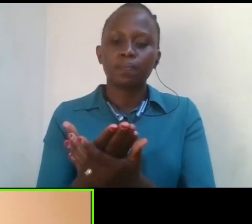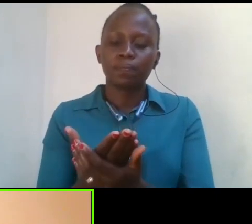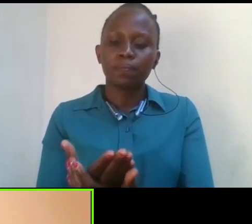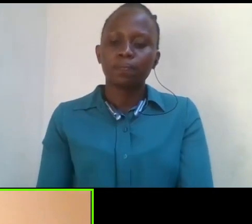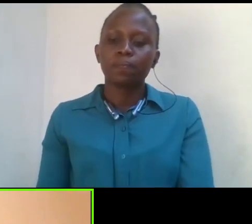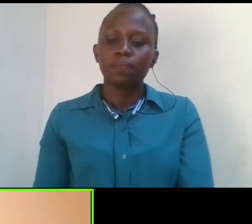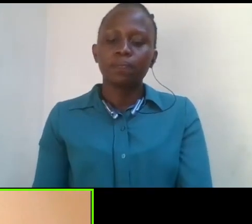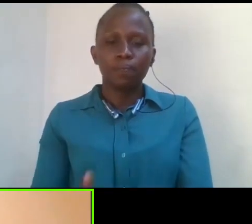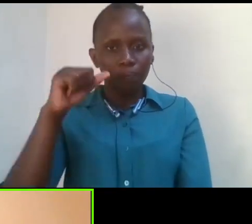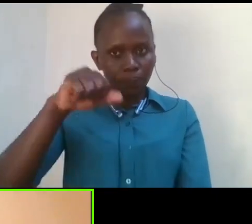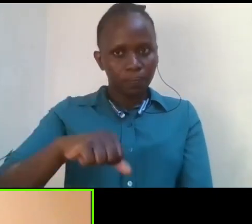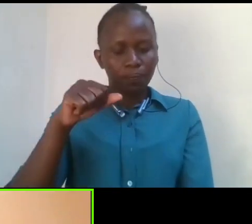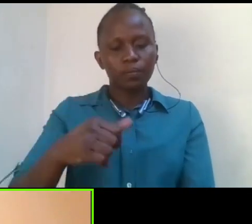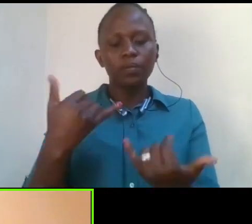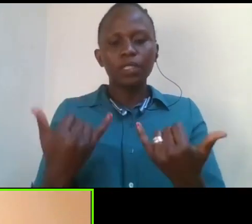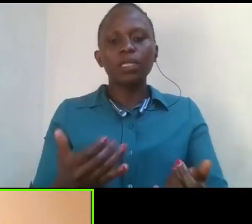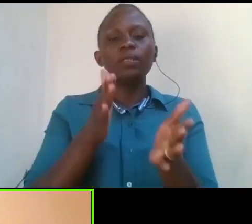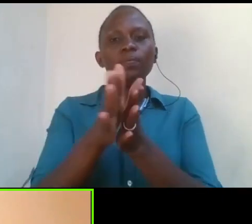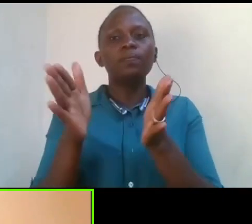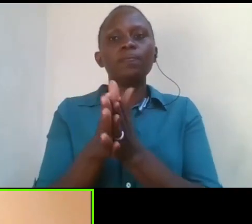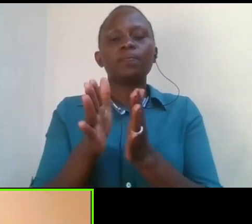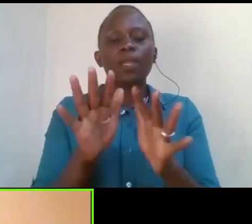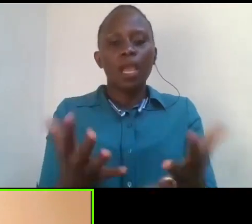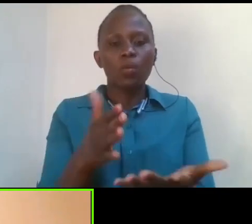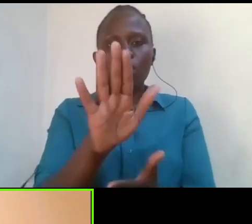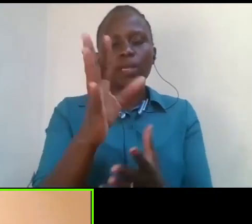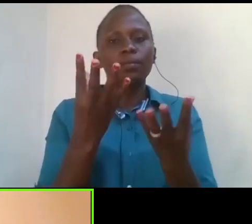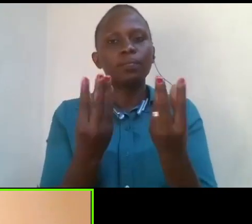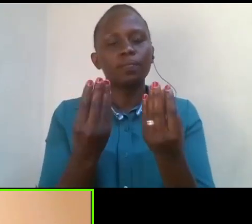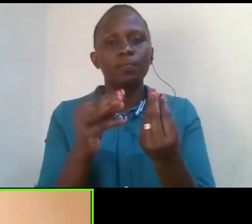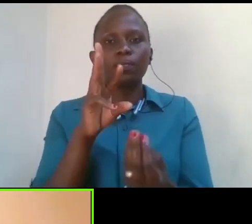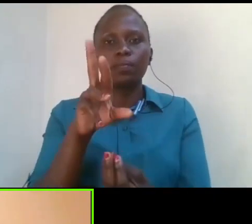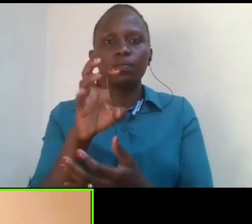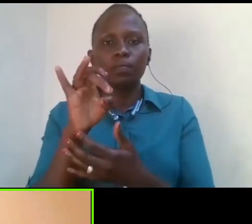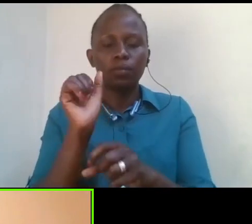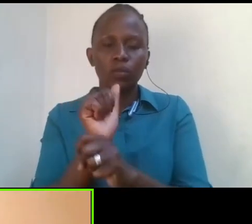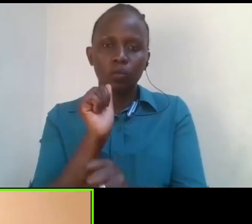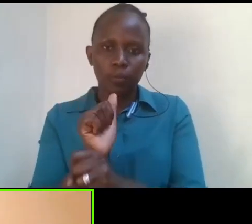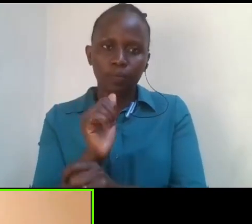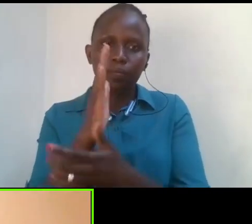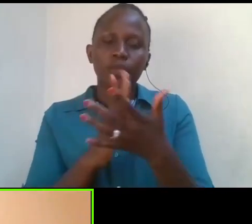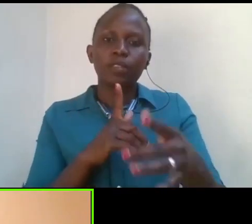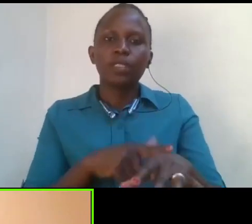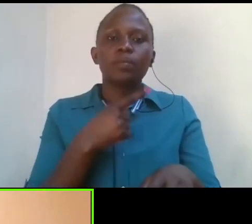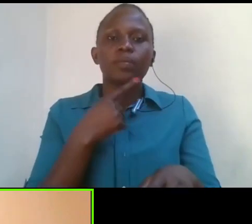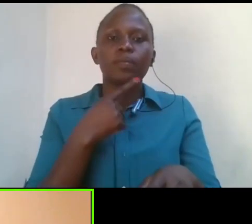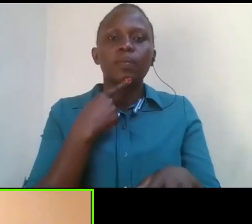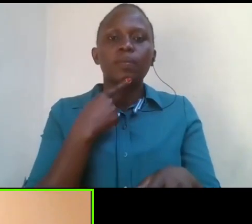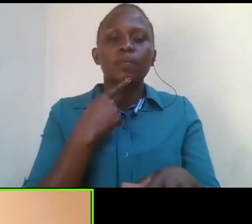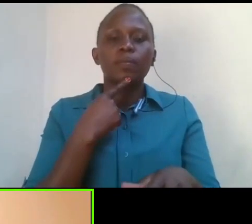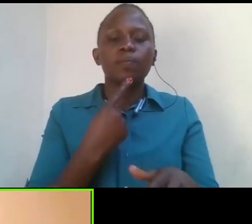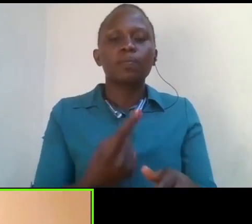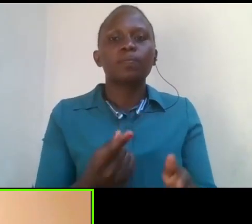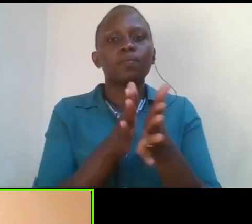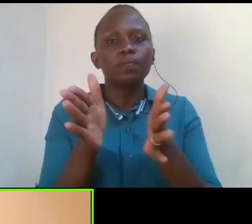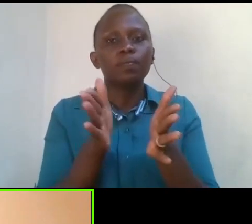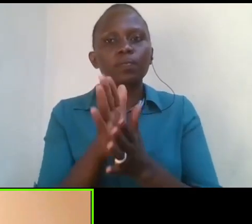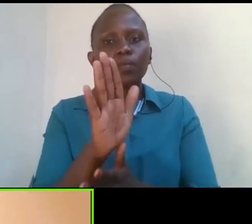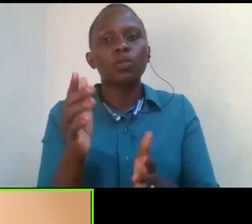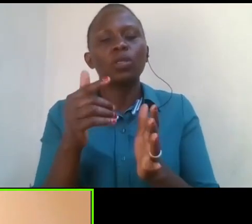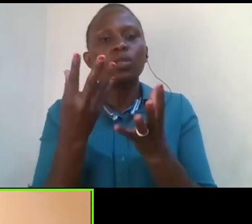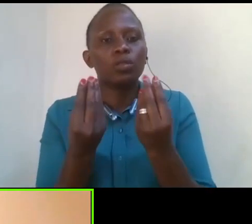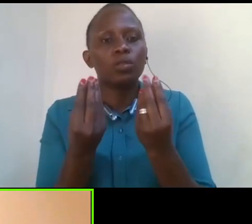yes, as you describe this, how your software works, at times they might ask you to disclose the soft code, I mean the source